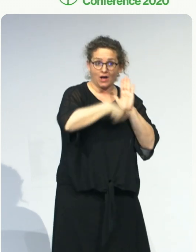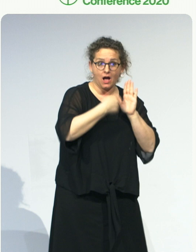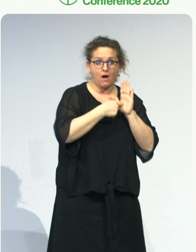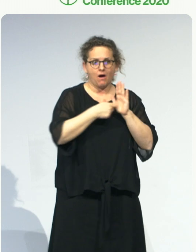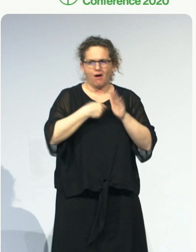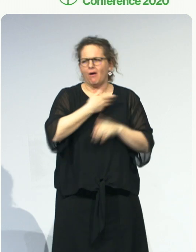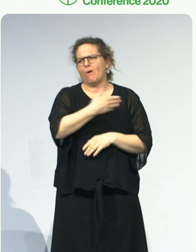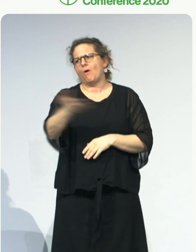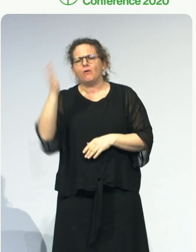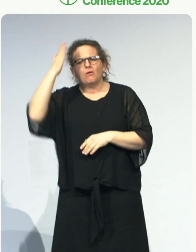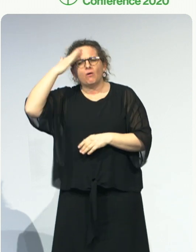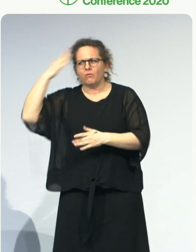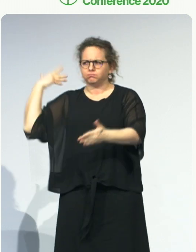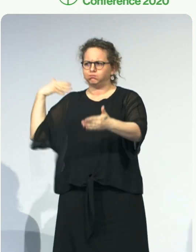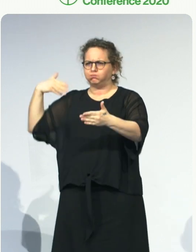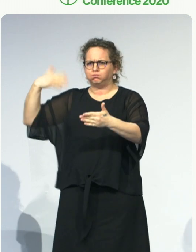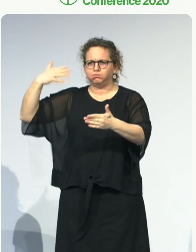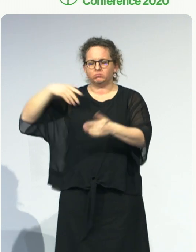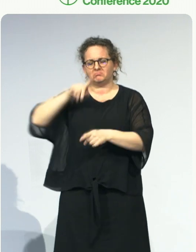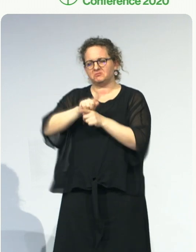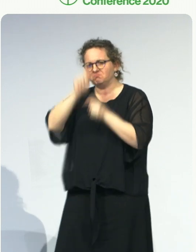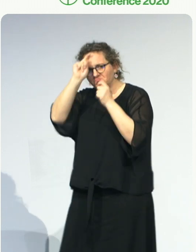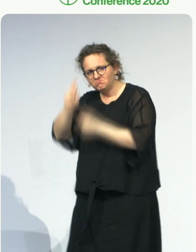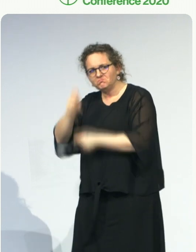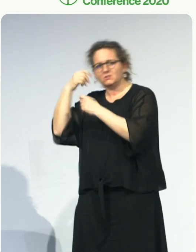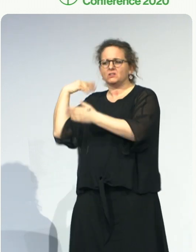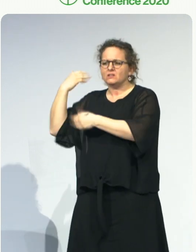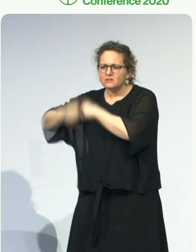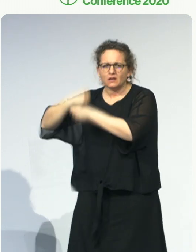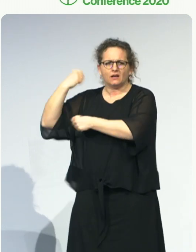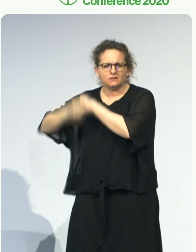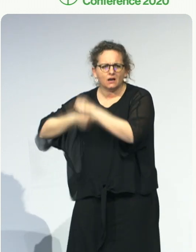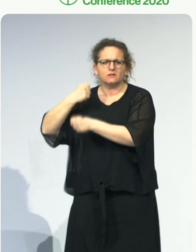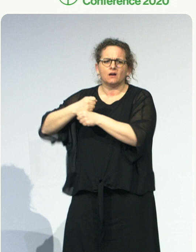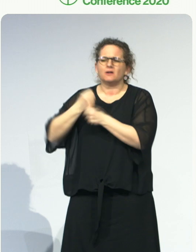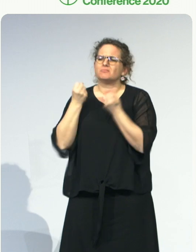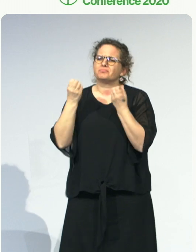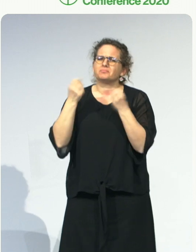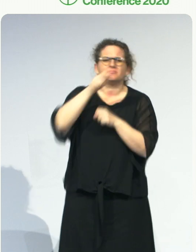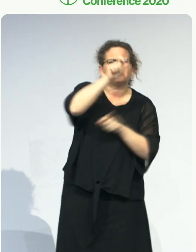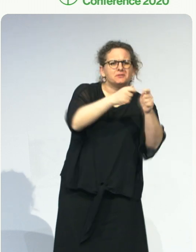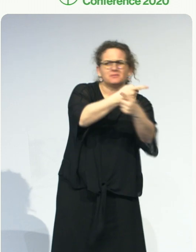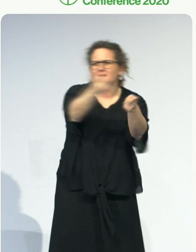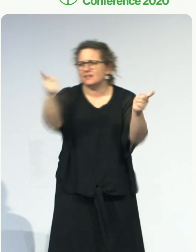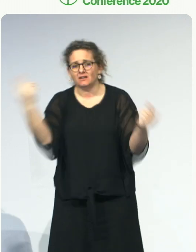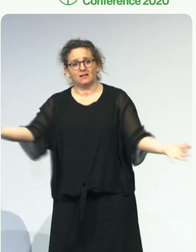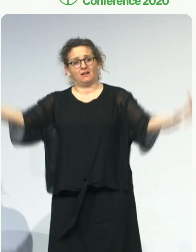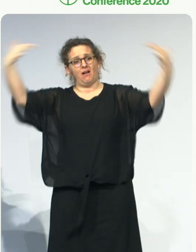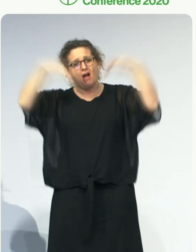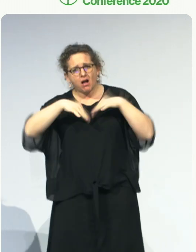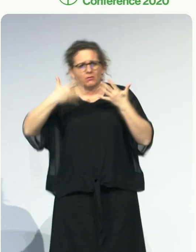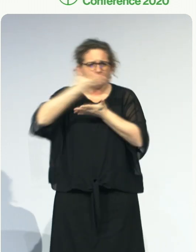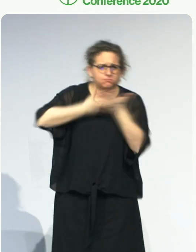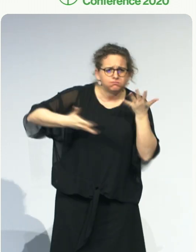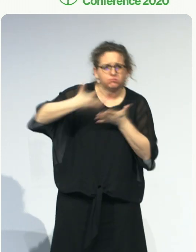all over the world every year with the common goal to get a world without barriers. I have heard this